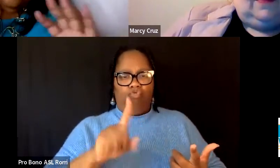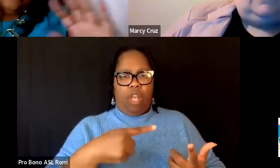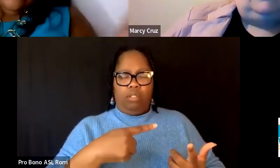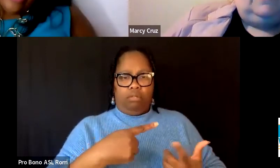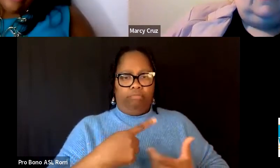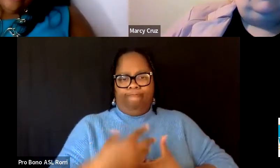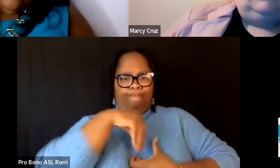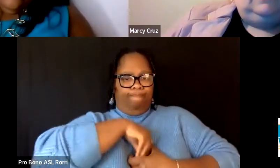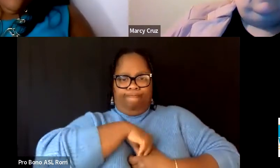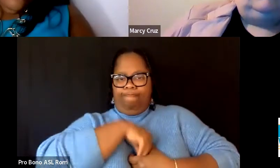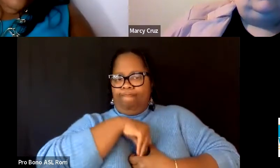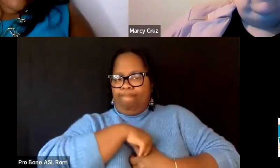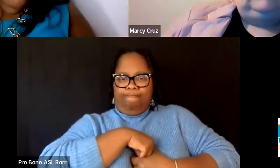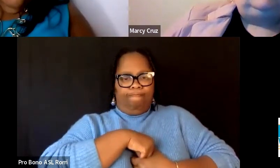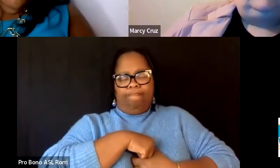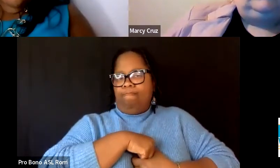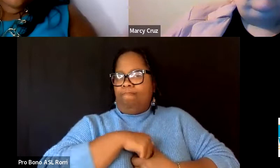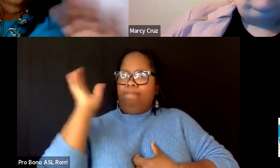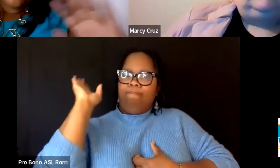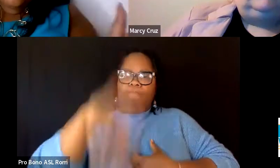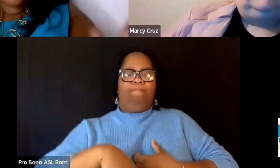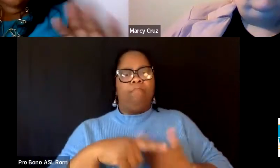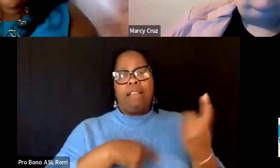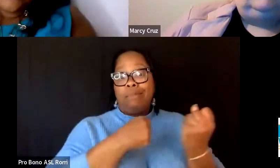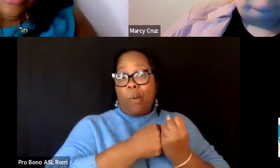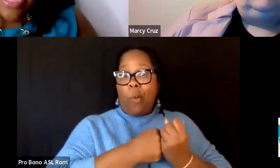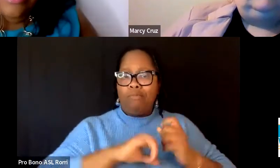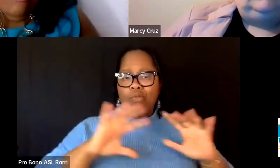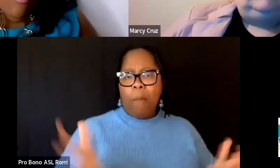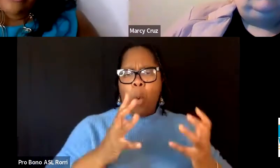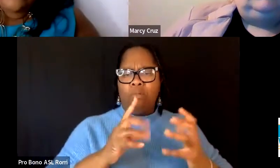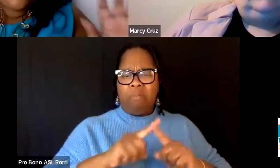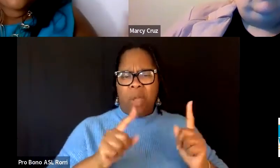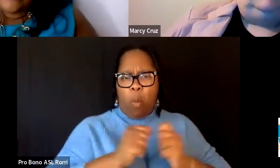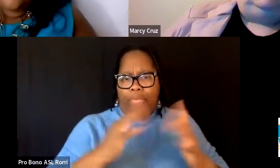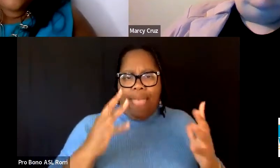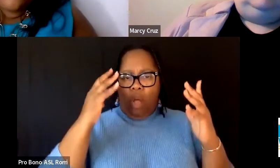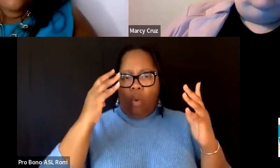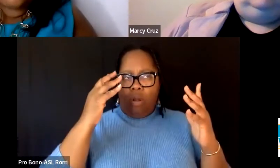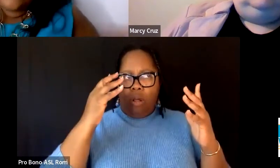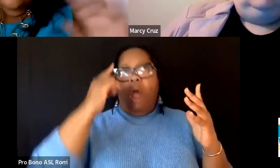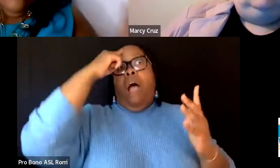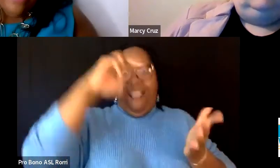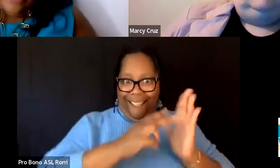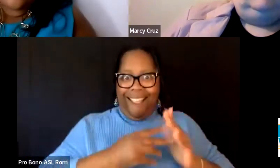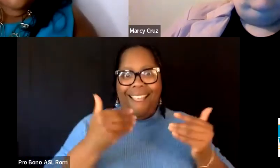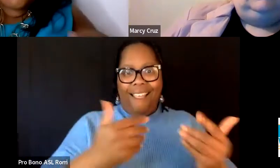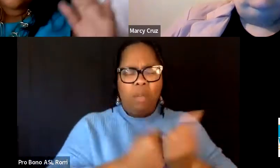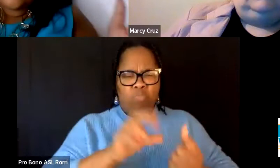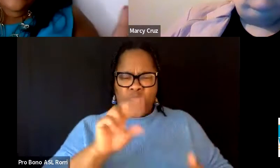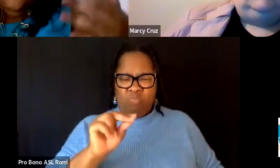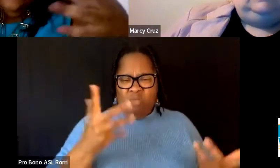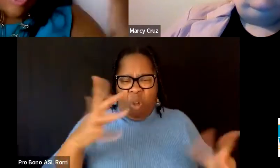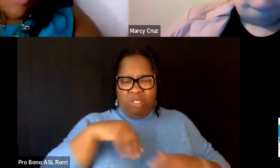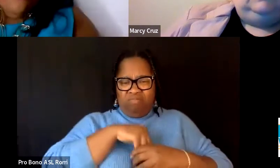like, I support that and promote it, but it's not even conscious at this point. It's just that, things that I'm asked to do or